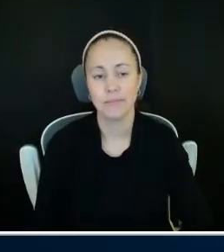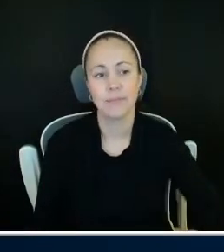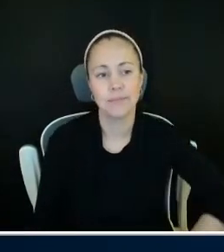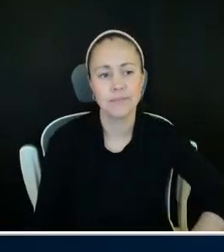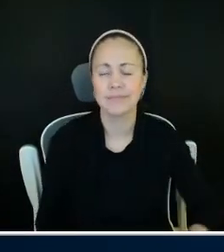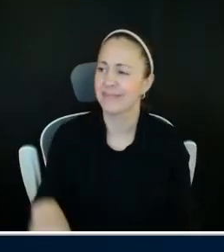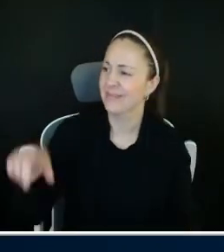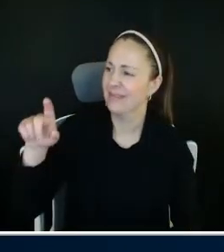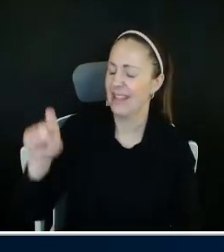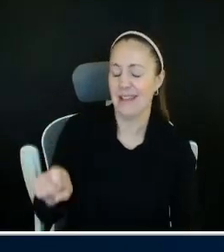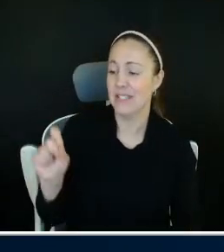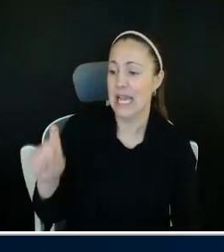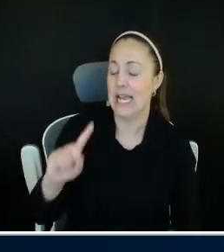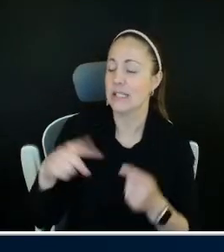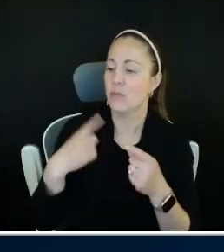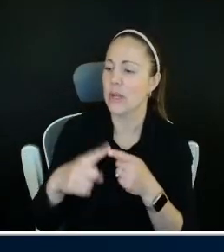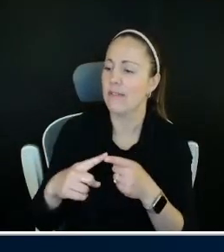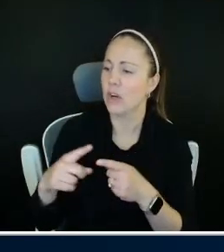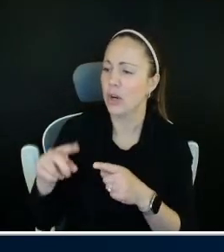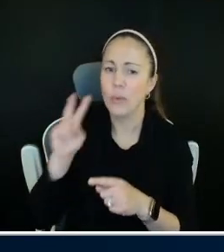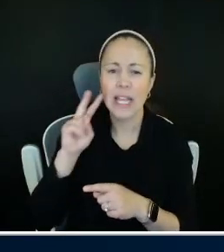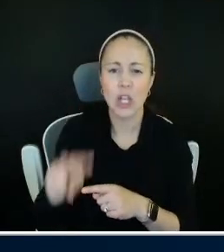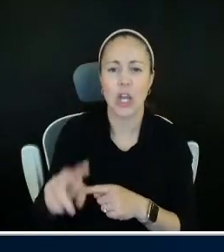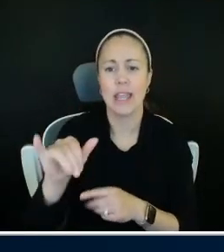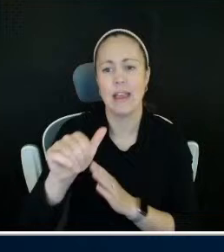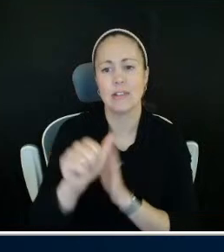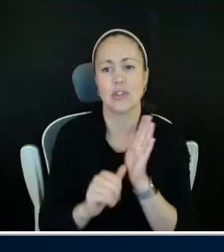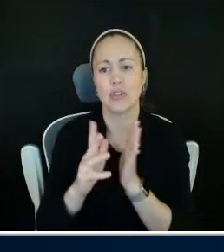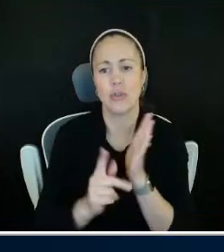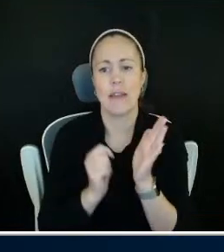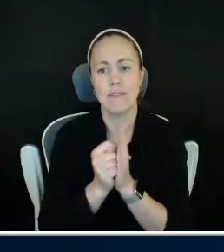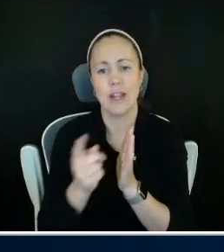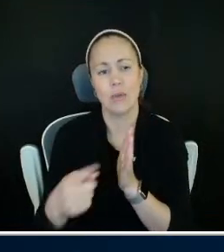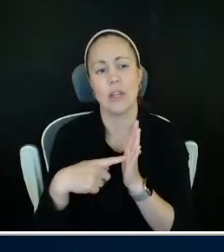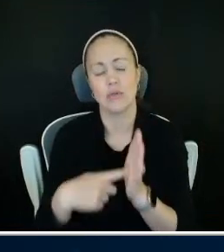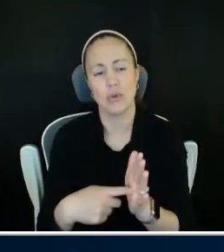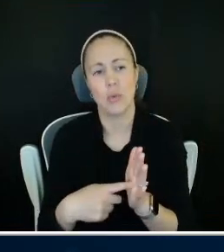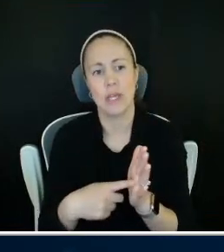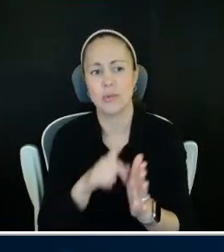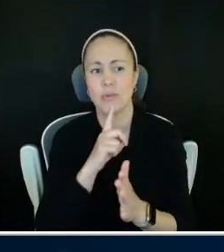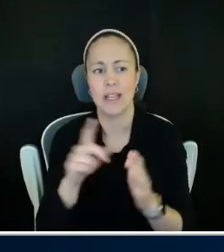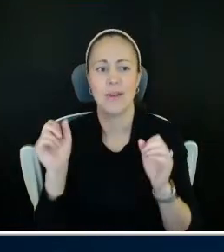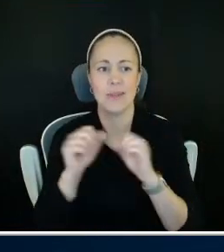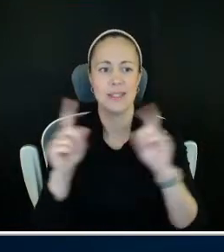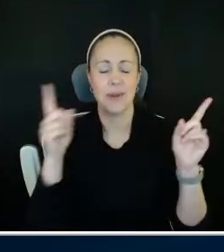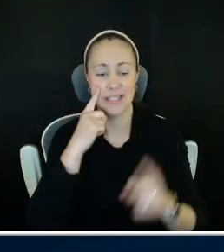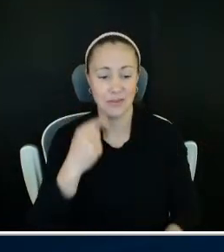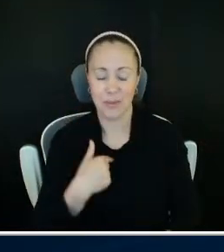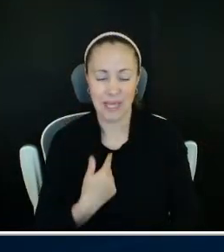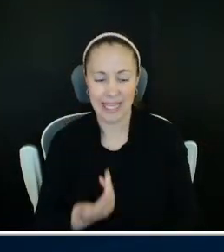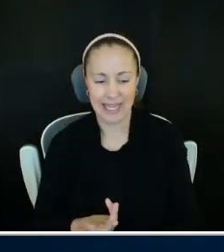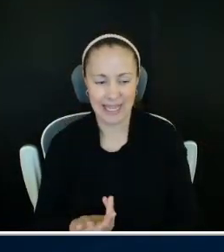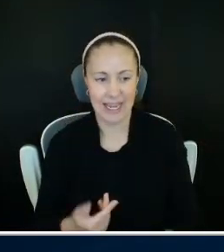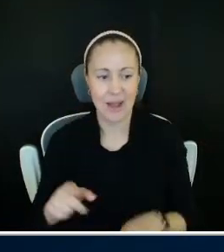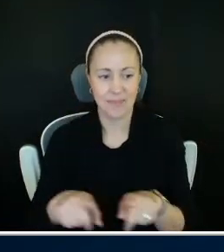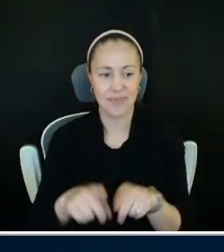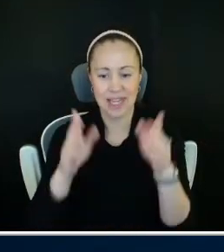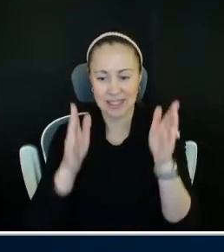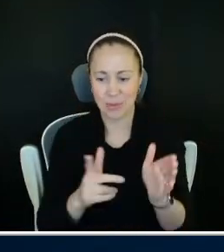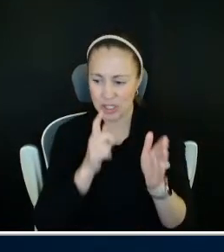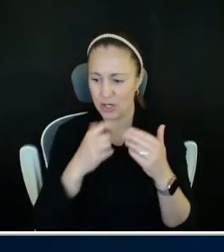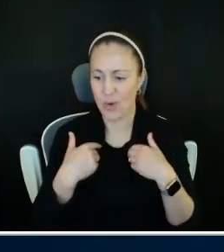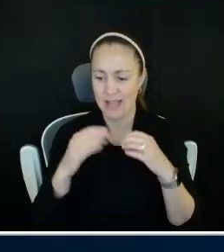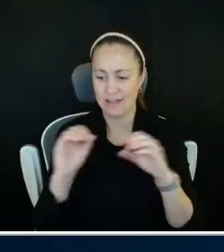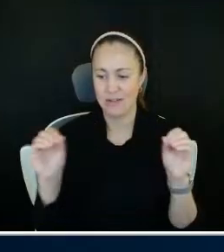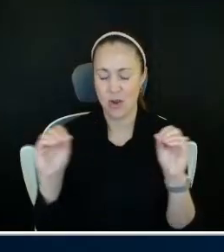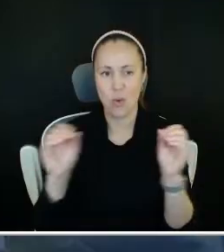look at this surgery video that you show us, it was surprising to me, as someone who doesn't have a medical background, how physical